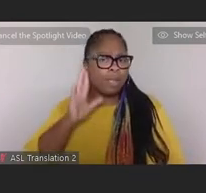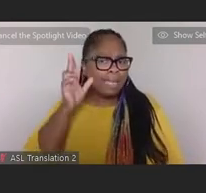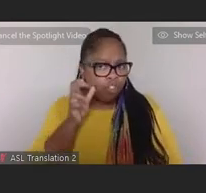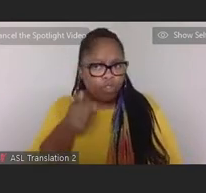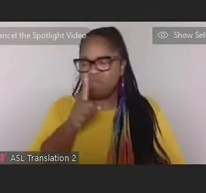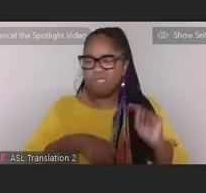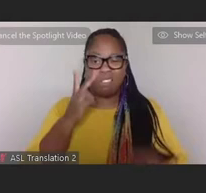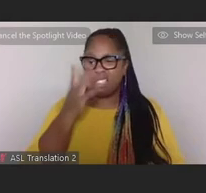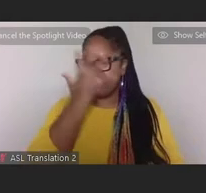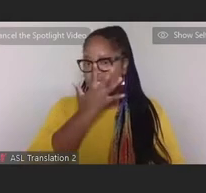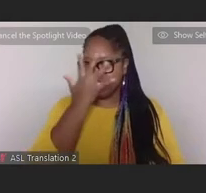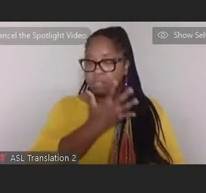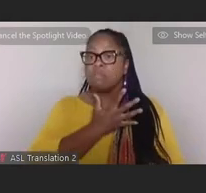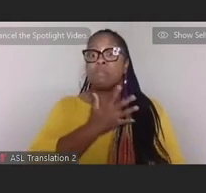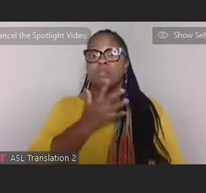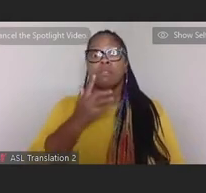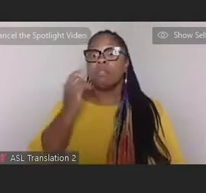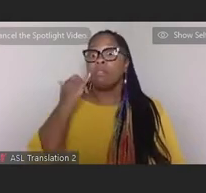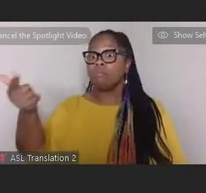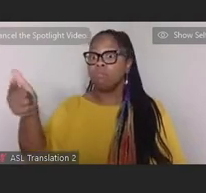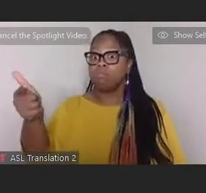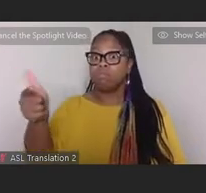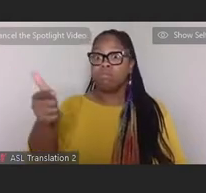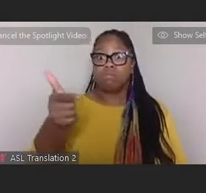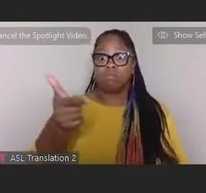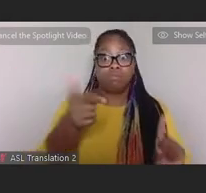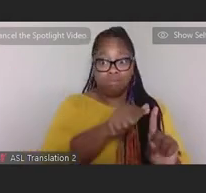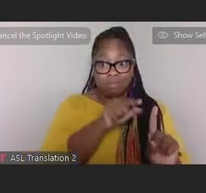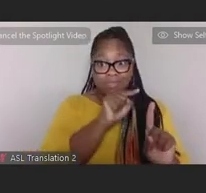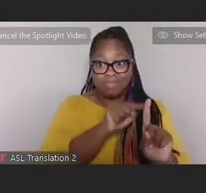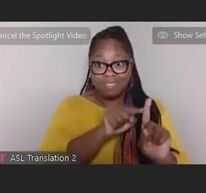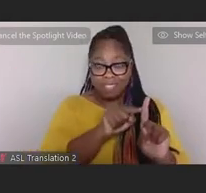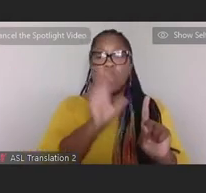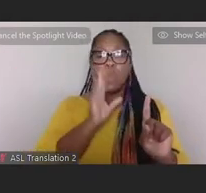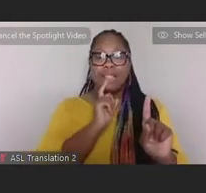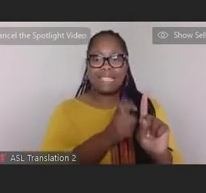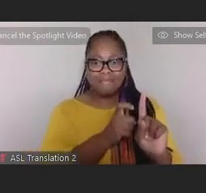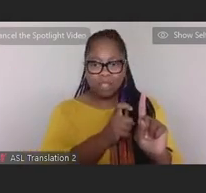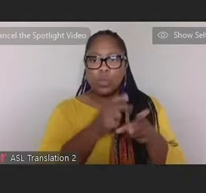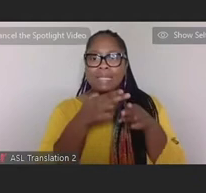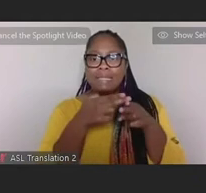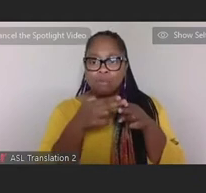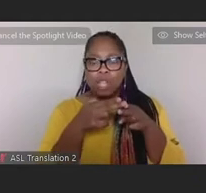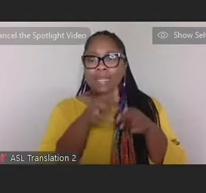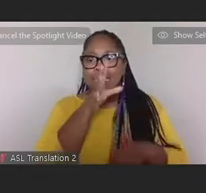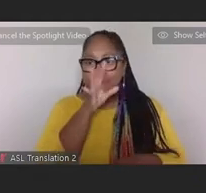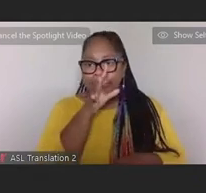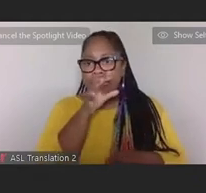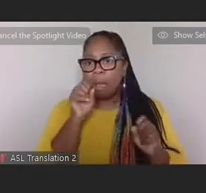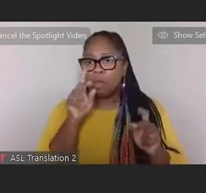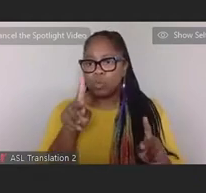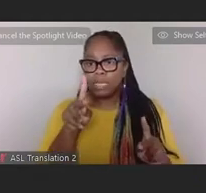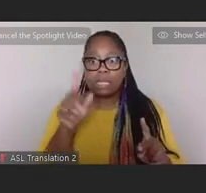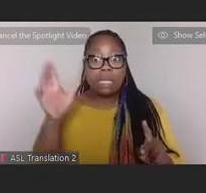be notified and granted temporary speaking privileges by staff, but please listen closely for your name to be called. If you